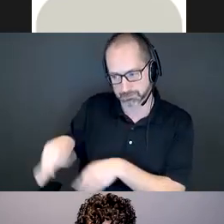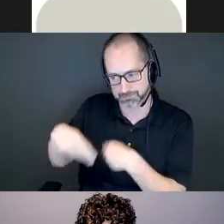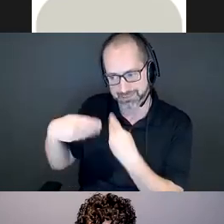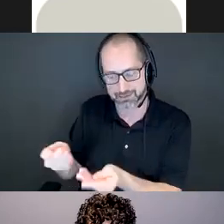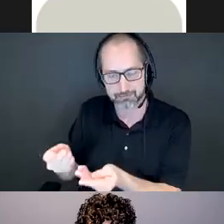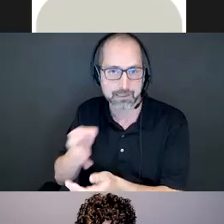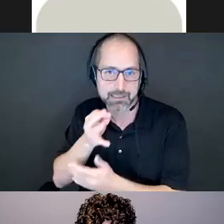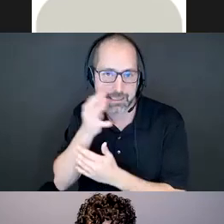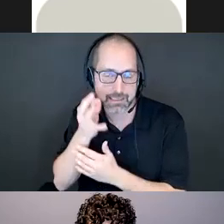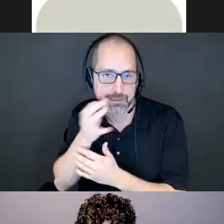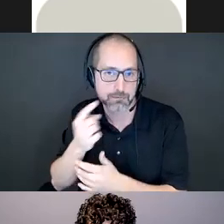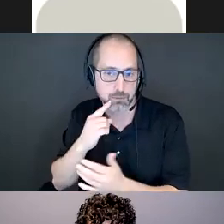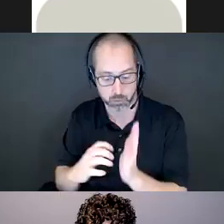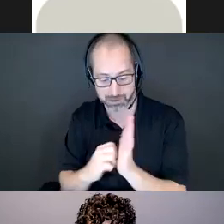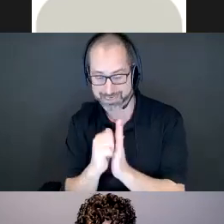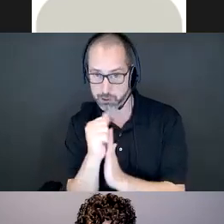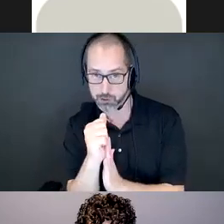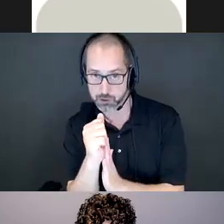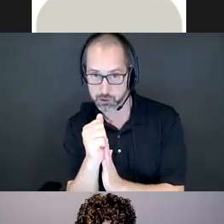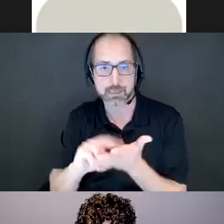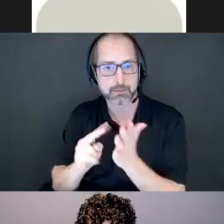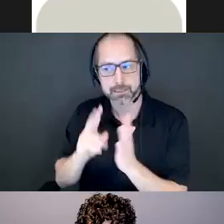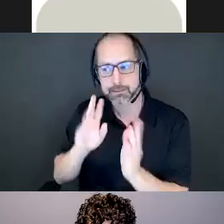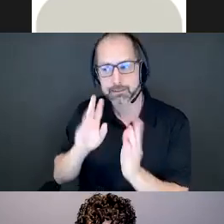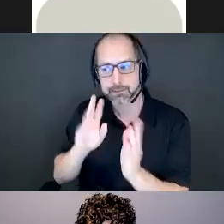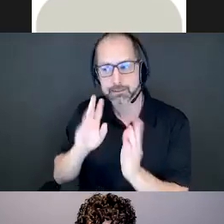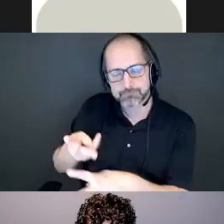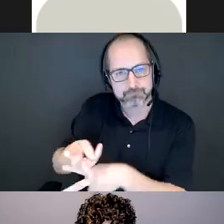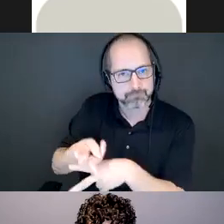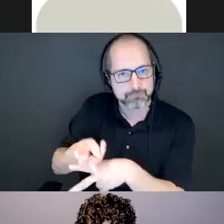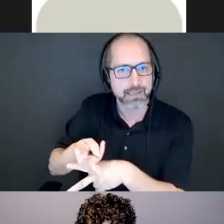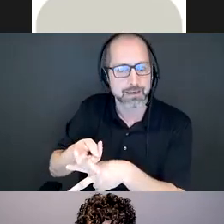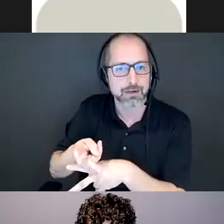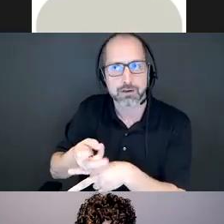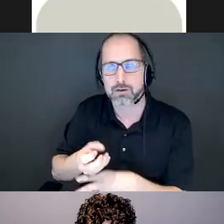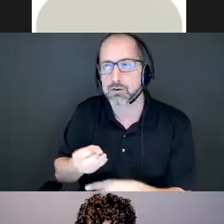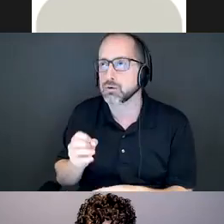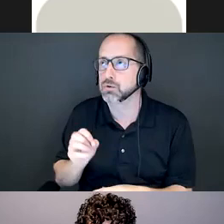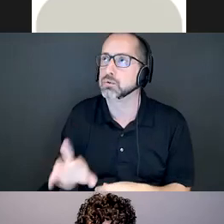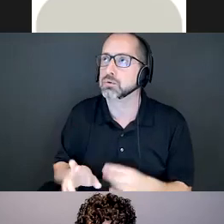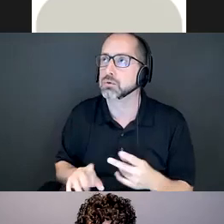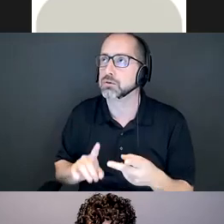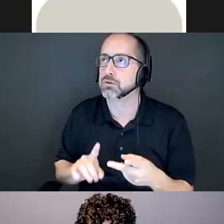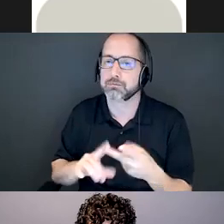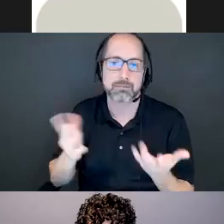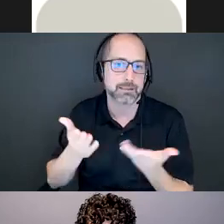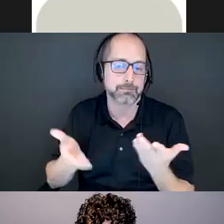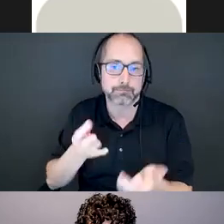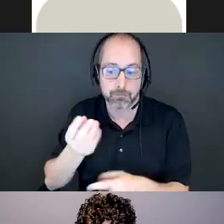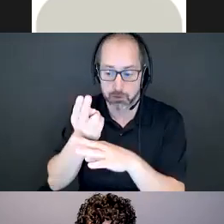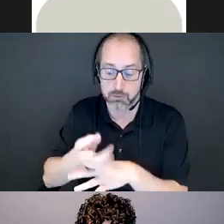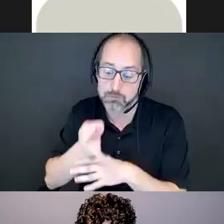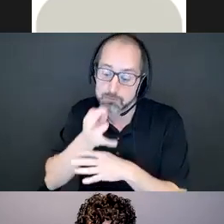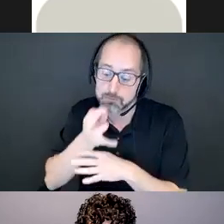care and or they have it, they're using cannabis for pain relief,